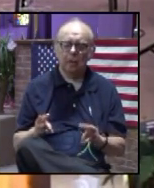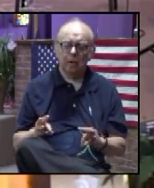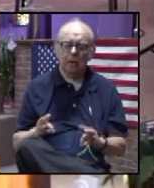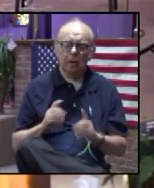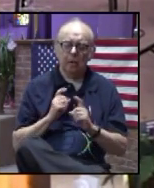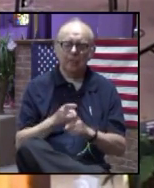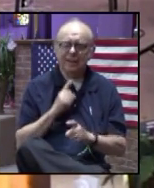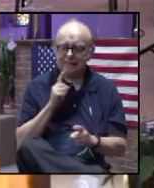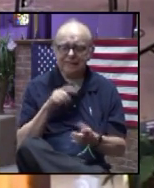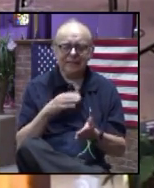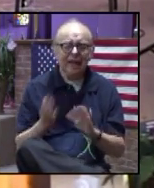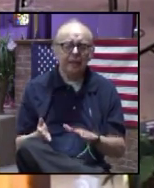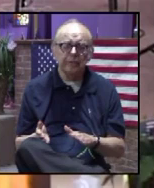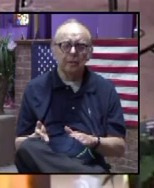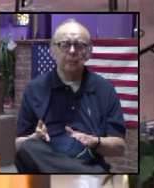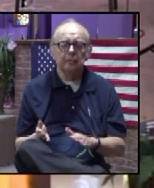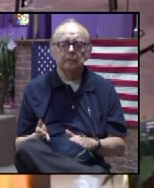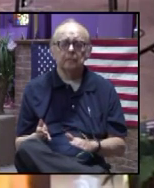is death.